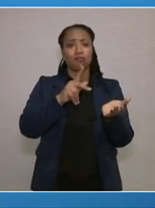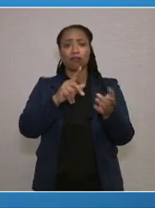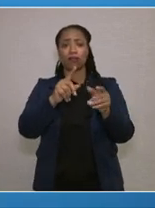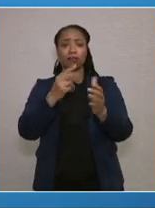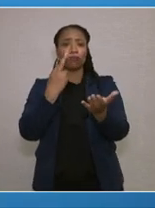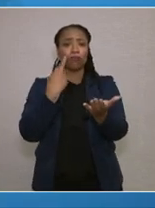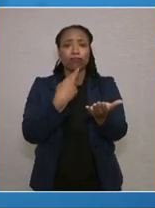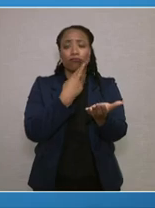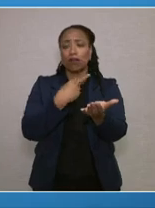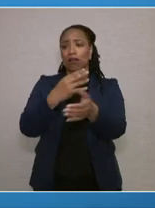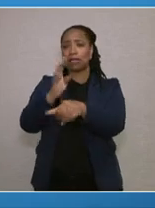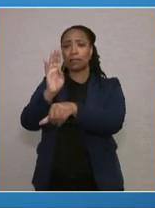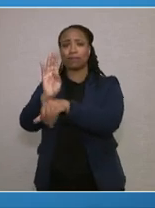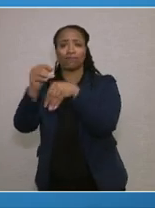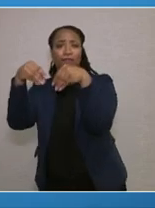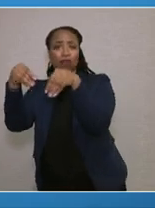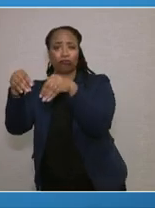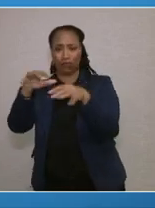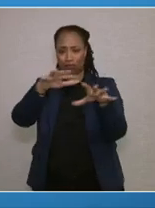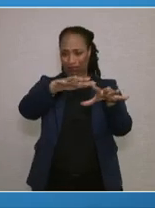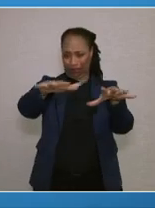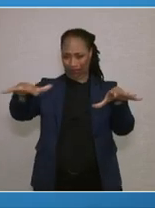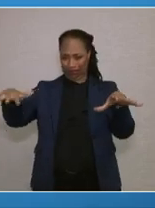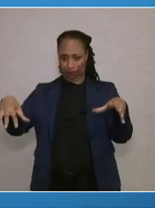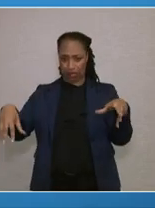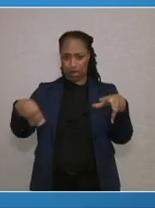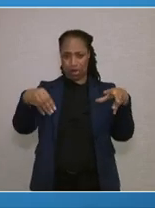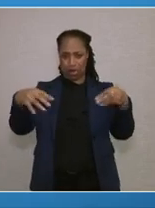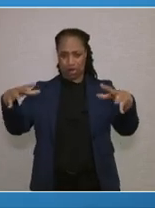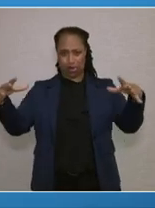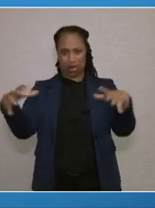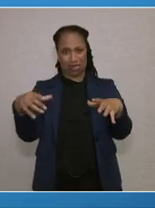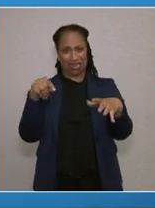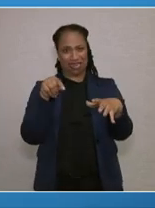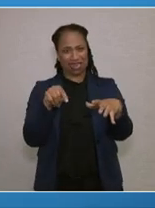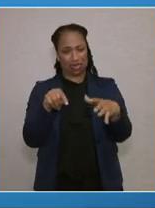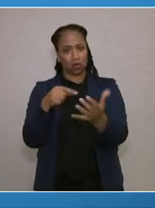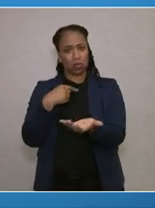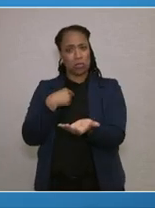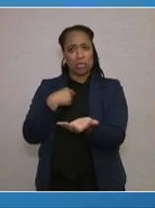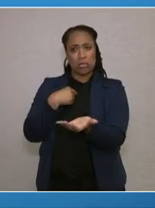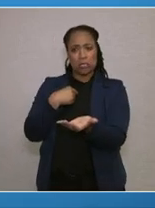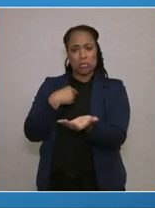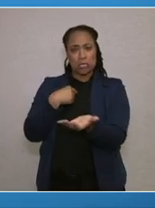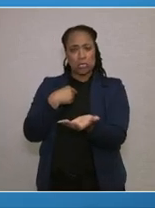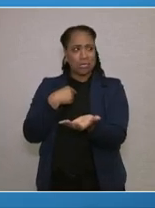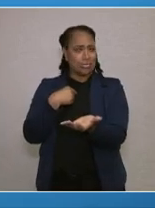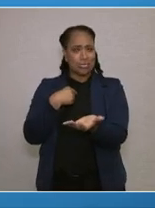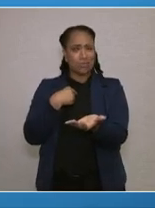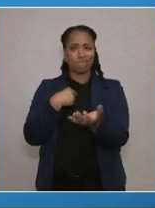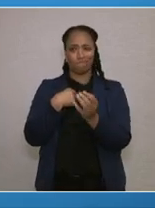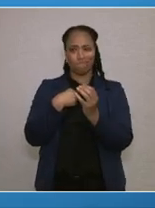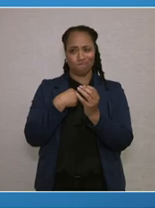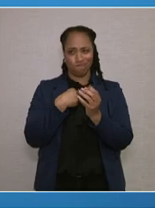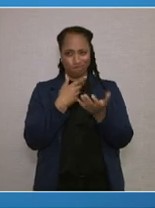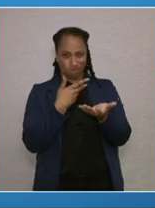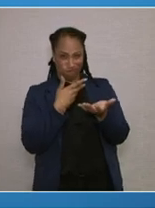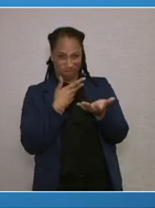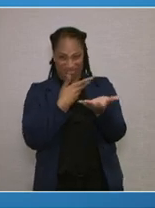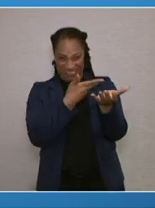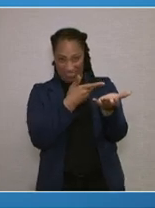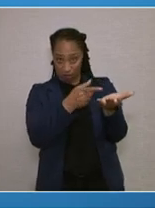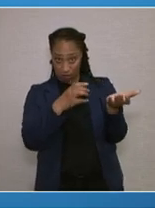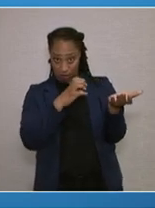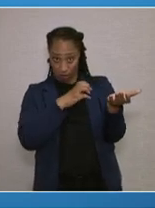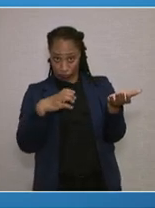D.C. So I'm very proud that we worked with the Congress, we secured the land, we worked with the